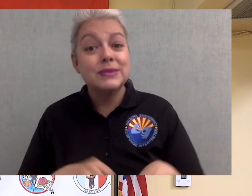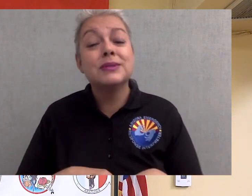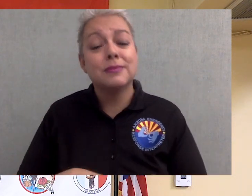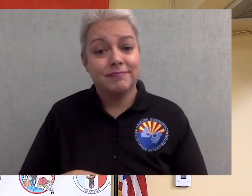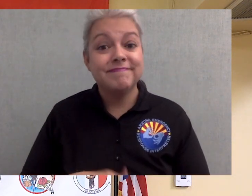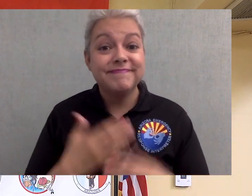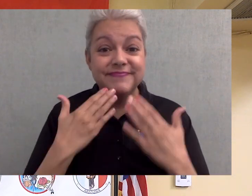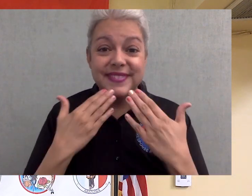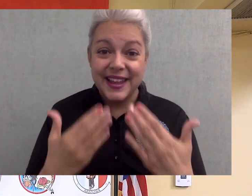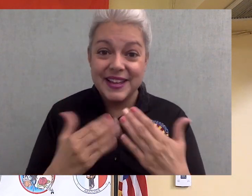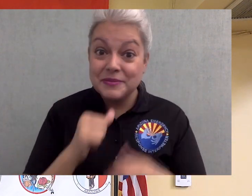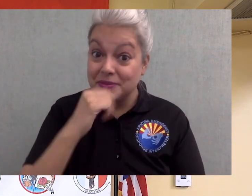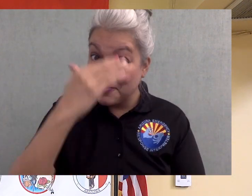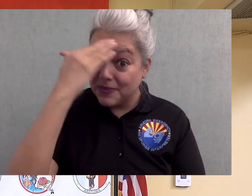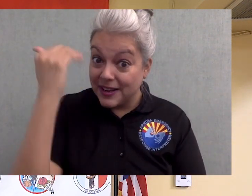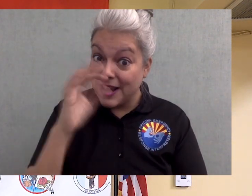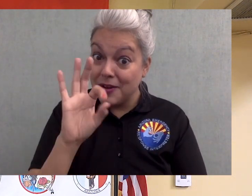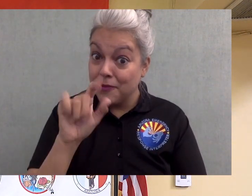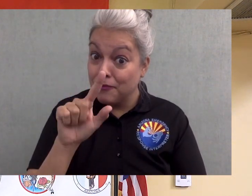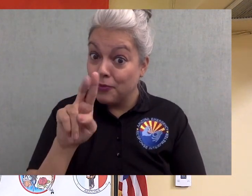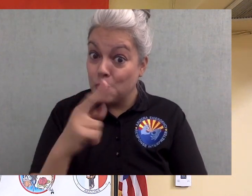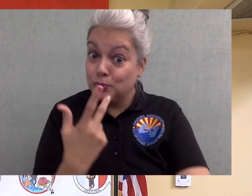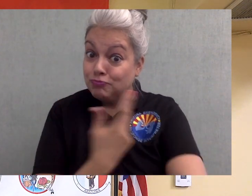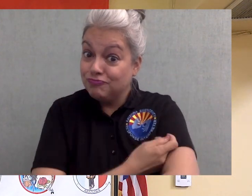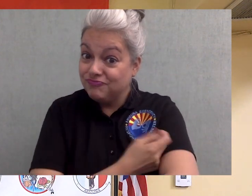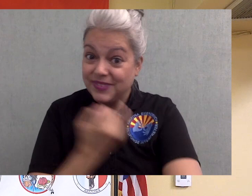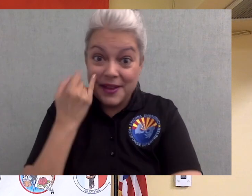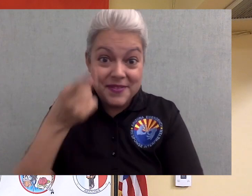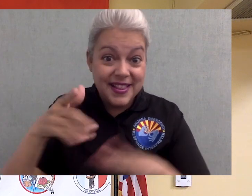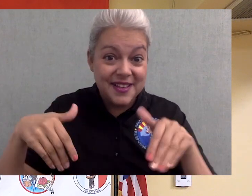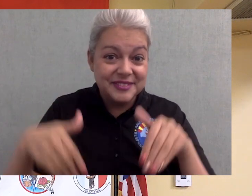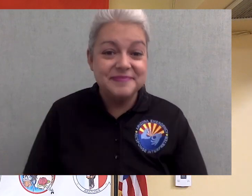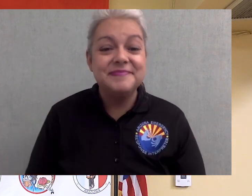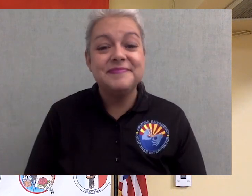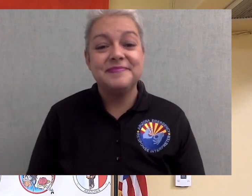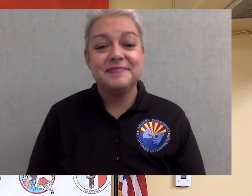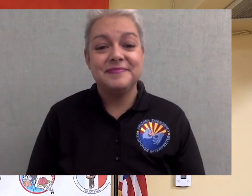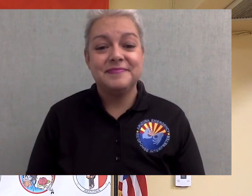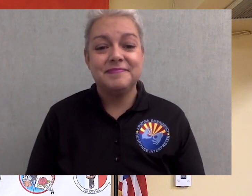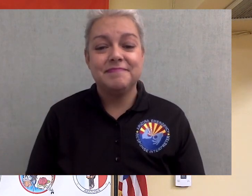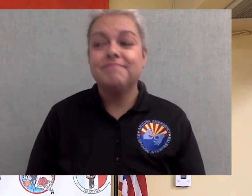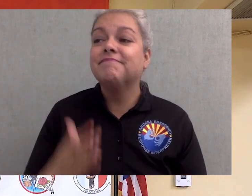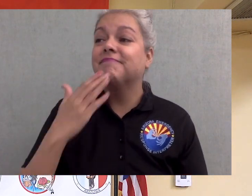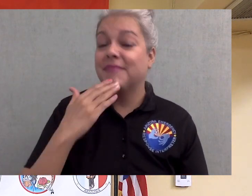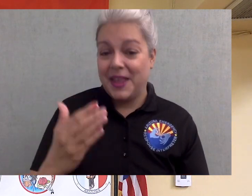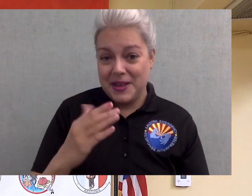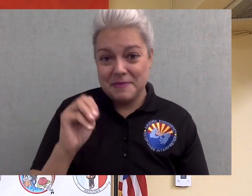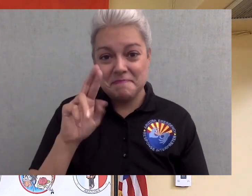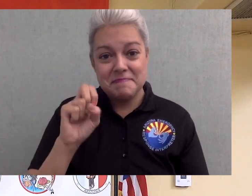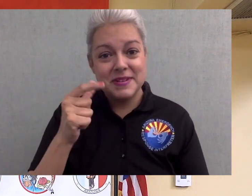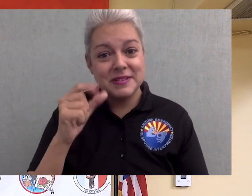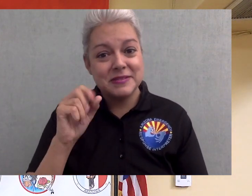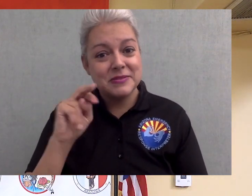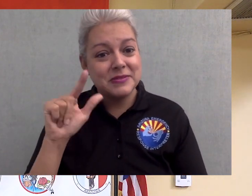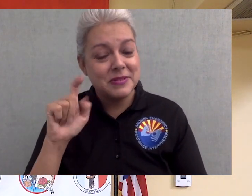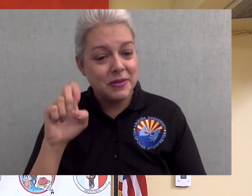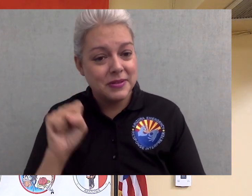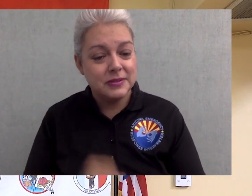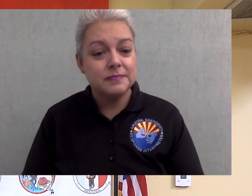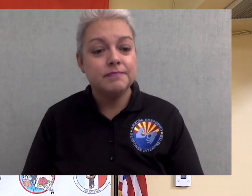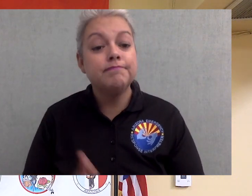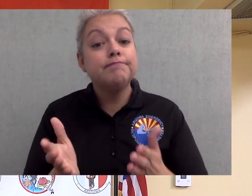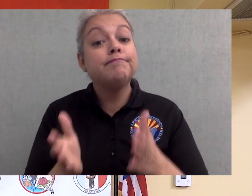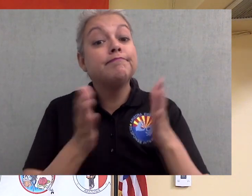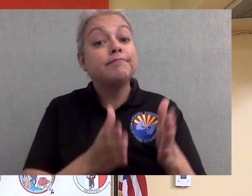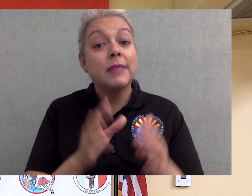you, and don't forget to get your flu shot if you haven't already. Thank you, Mrs. Gonzales. Okay, now Mr.